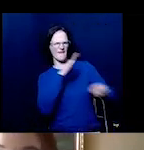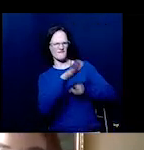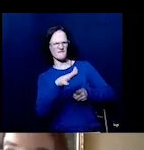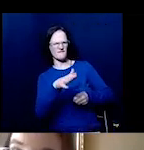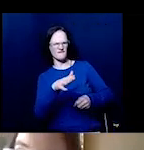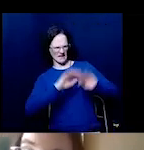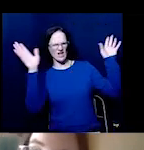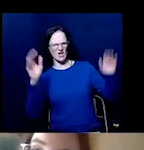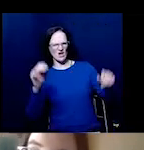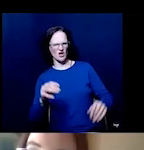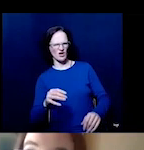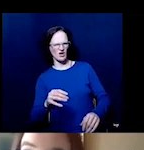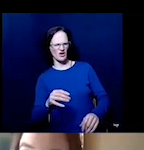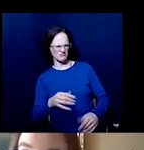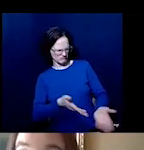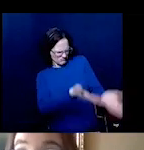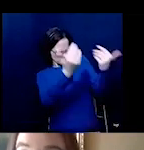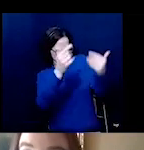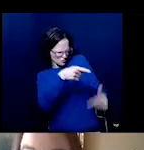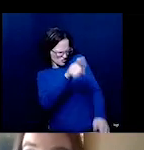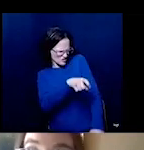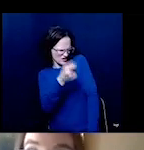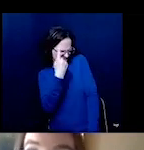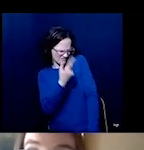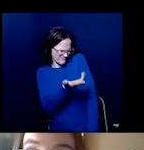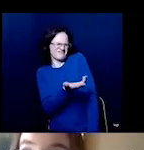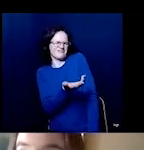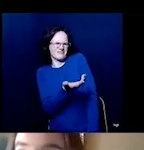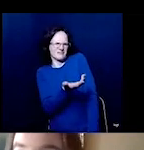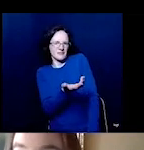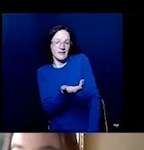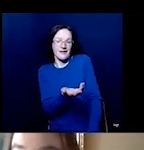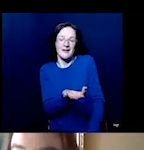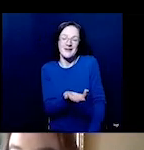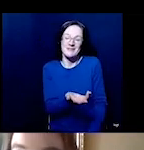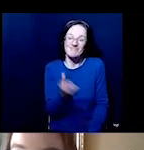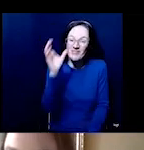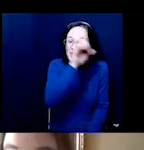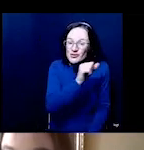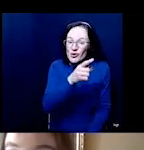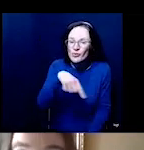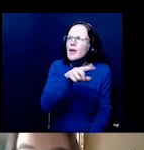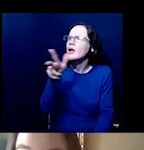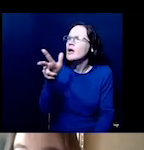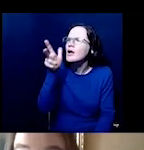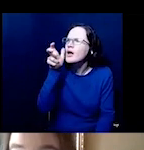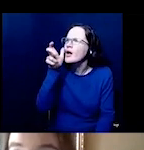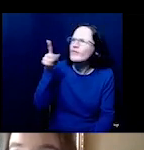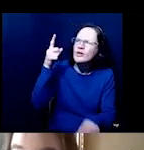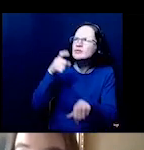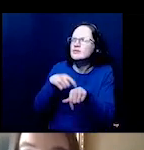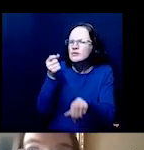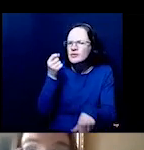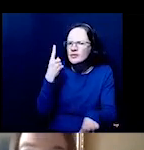as everyone, but not everybody's able to. It's really ableist, assuming that everybody can understand on the same rhythm, the